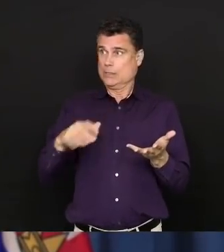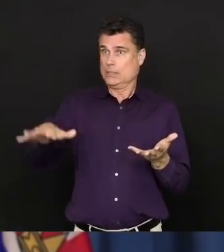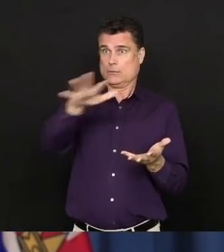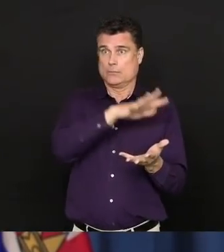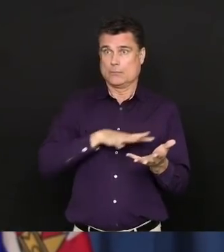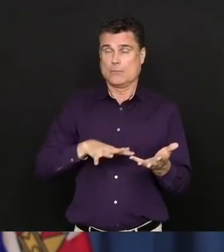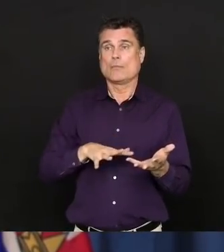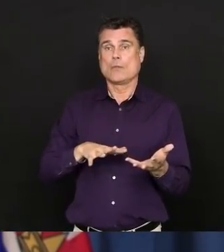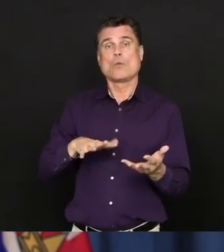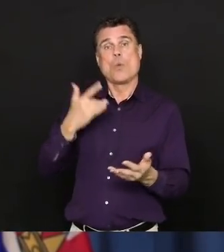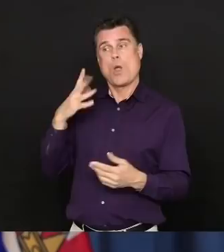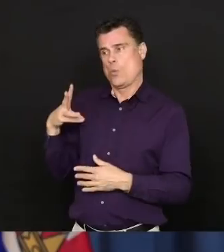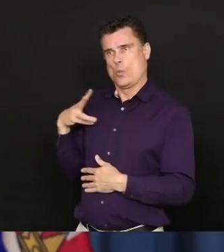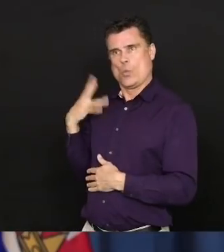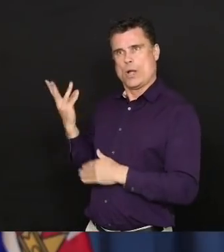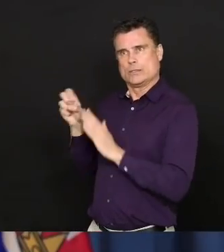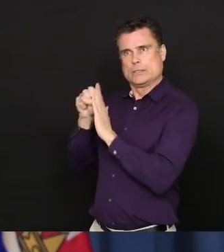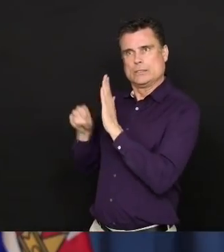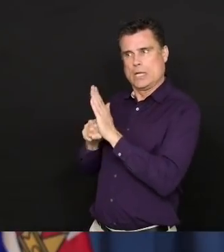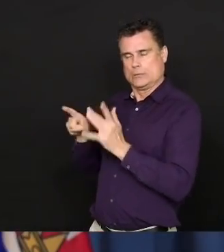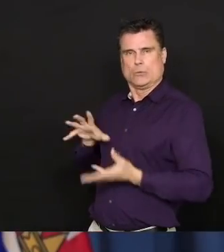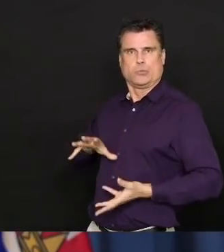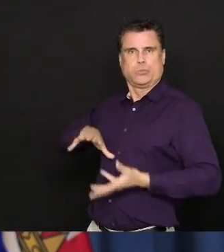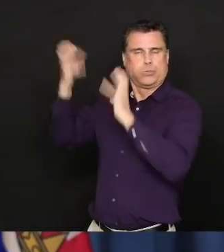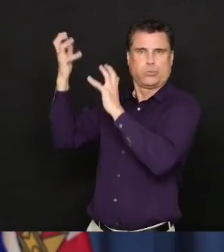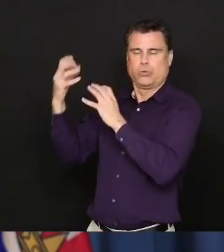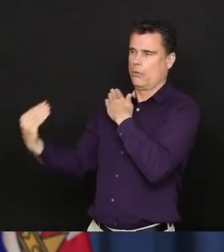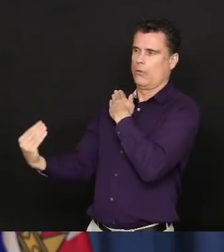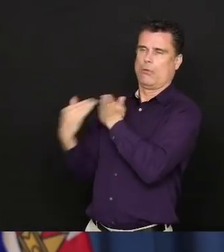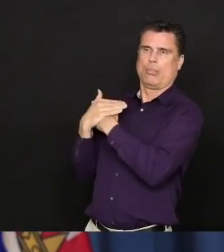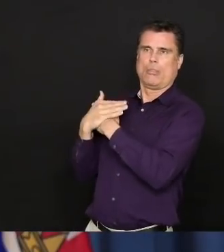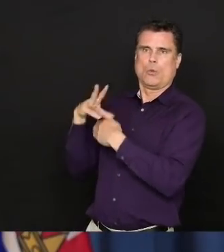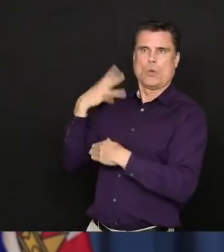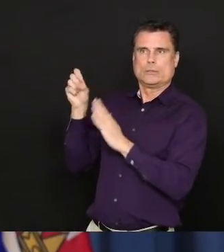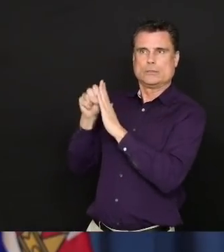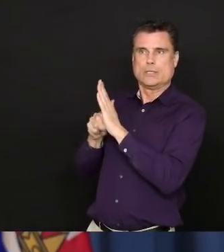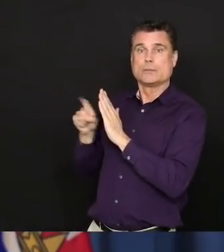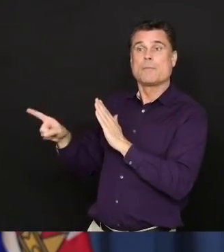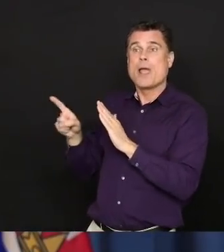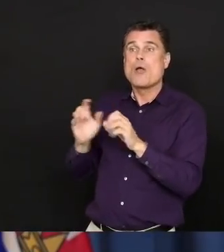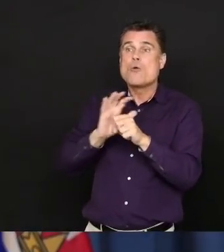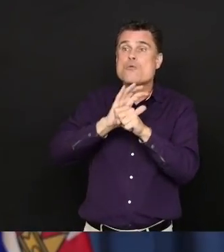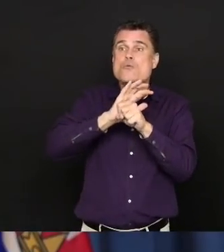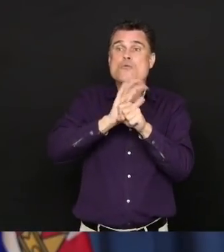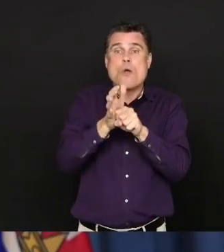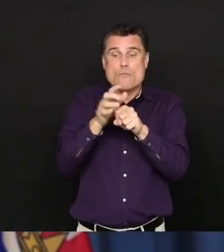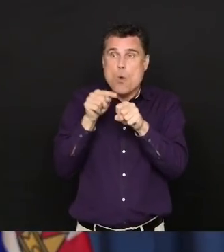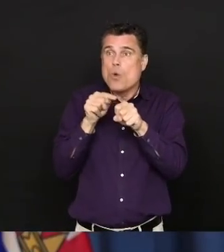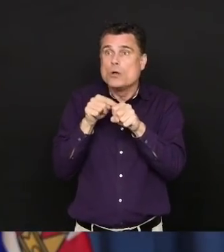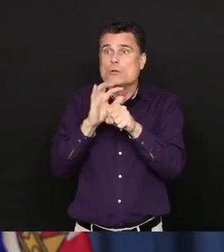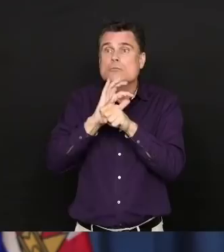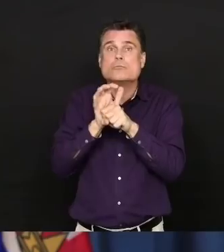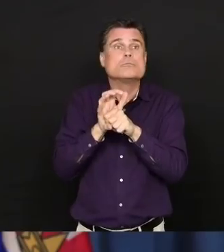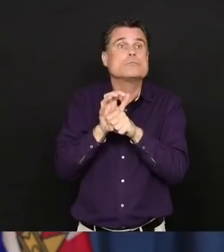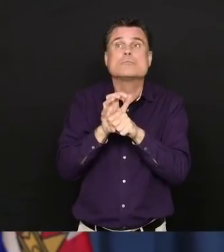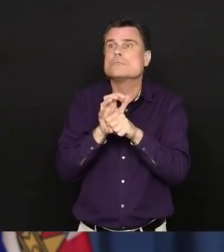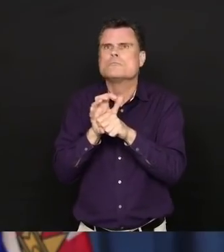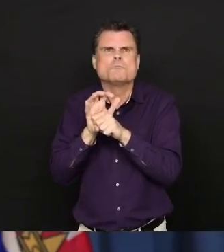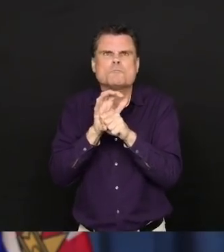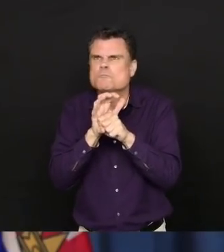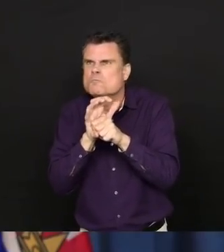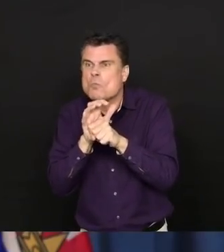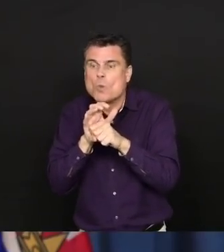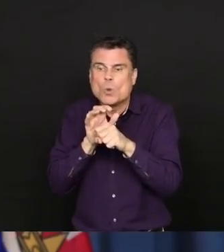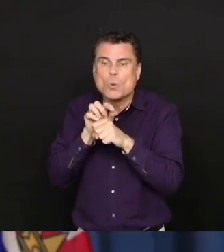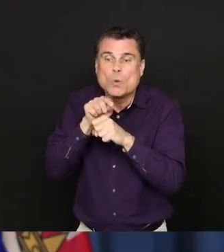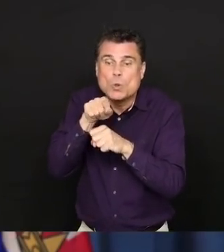response to COVID-19 to be effective, and it needs to be effective. It's important for us that it be effective. So we need to work together. And so I